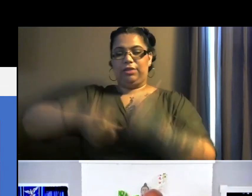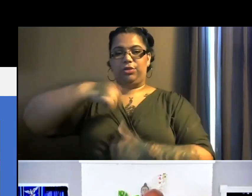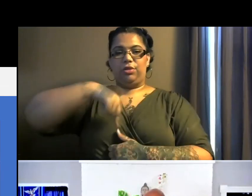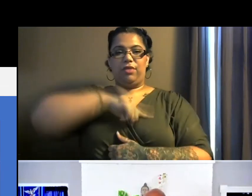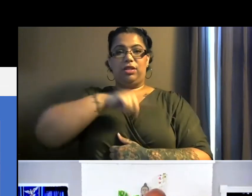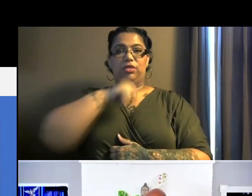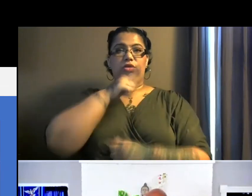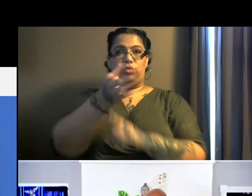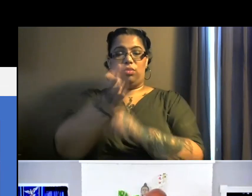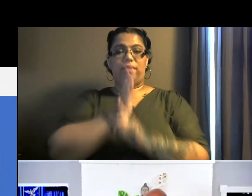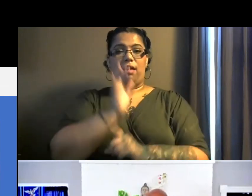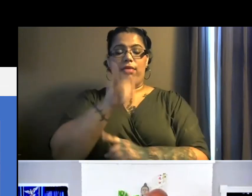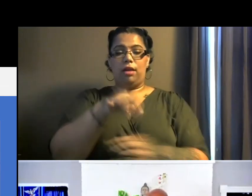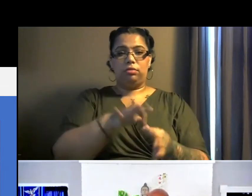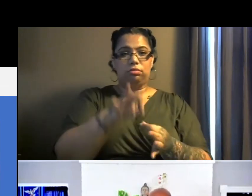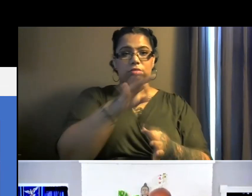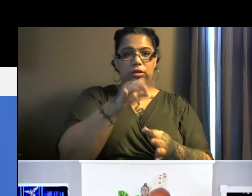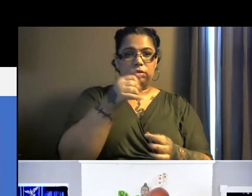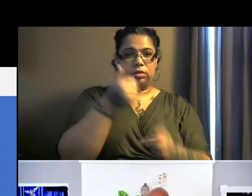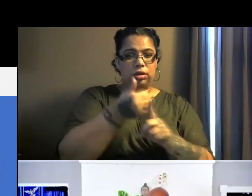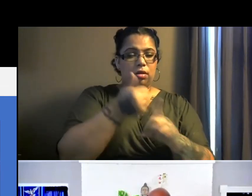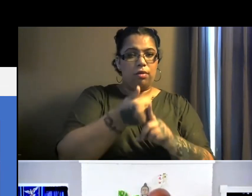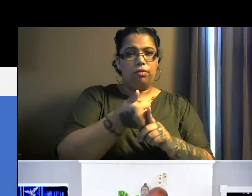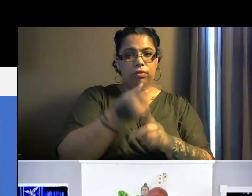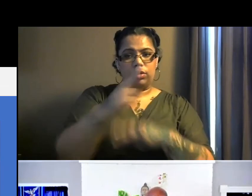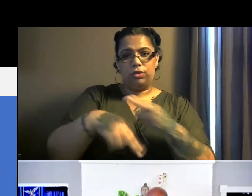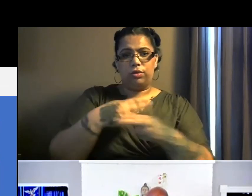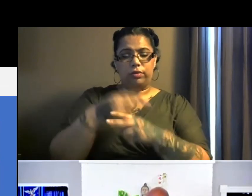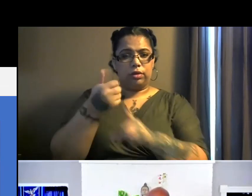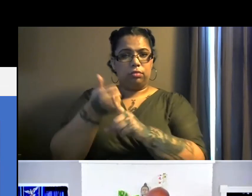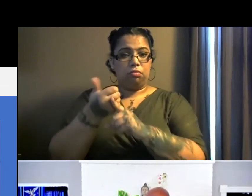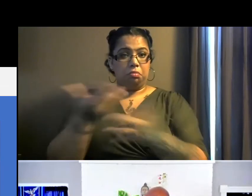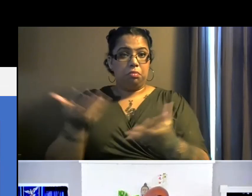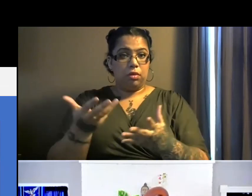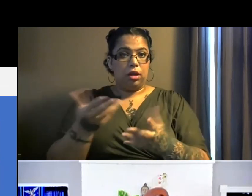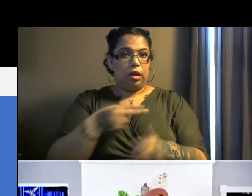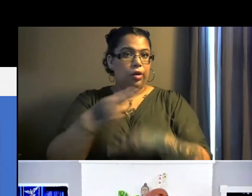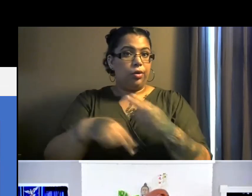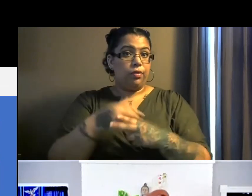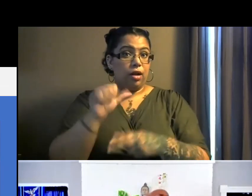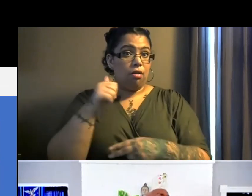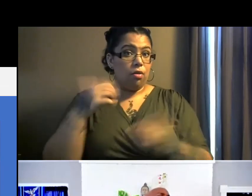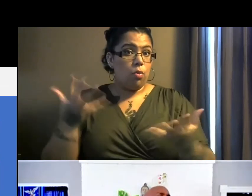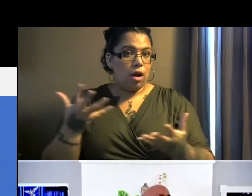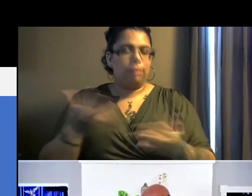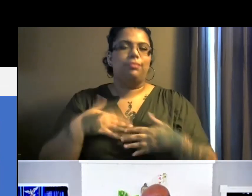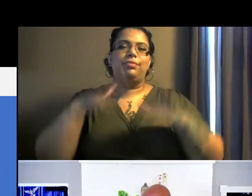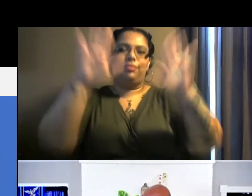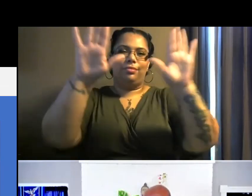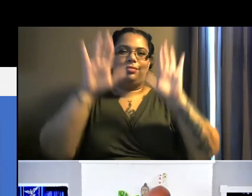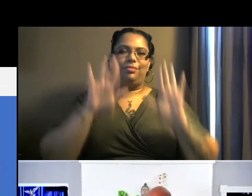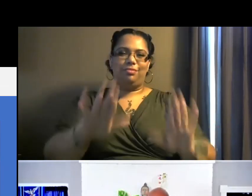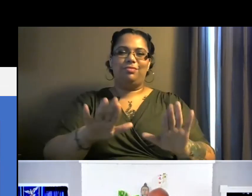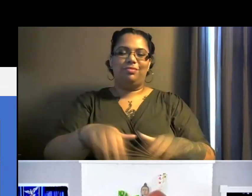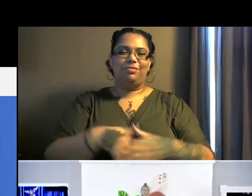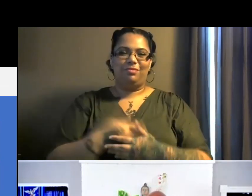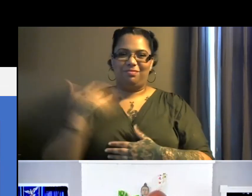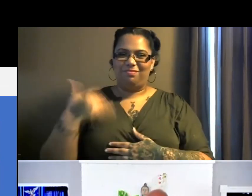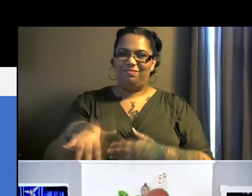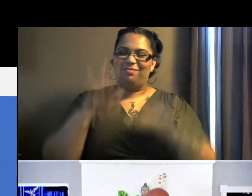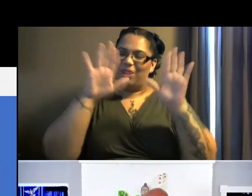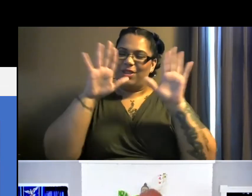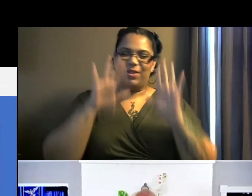what spirit is. That is what the universe is. And what else is the universe? It is awesome. It is